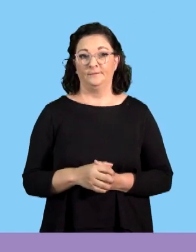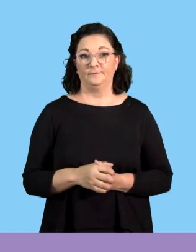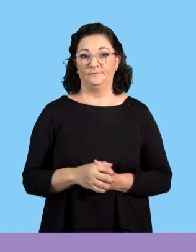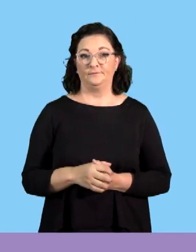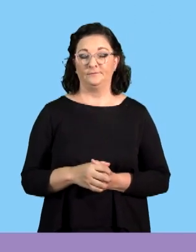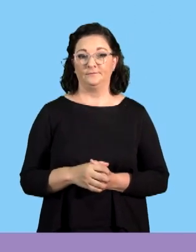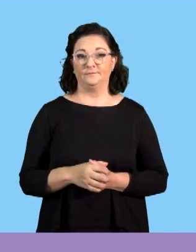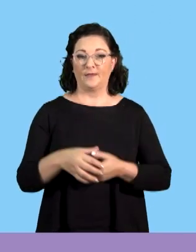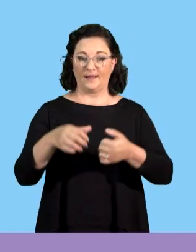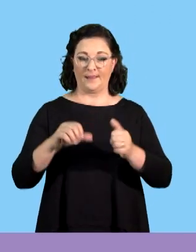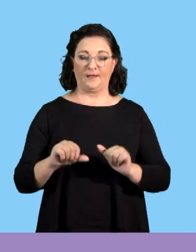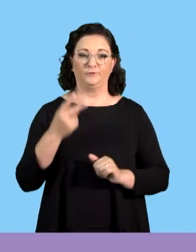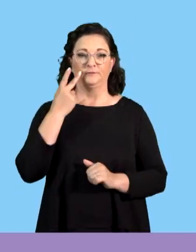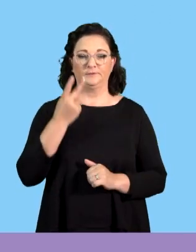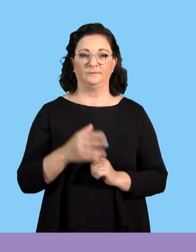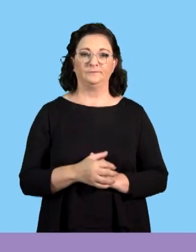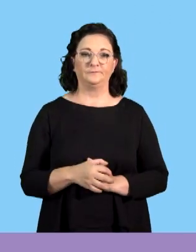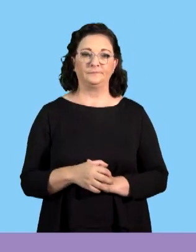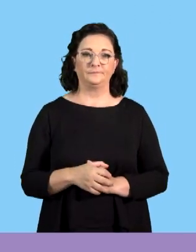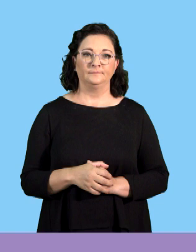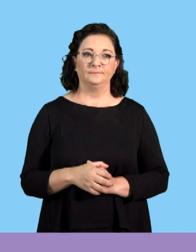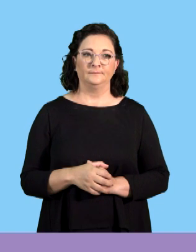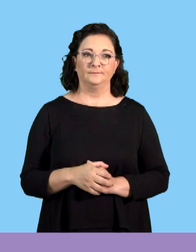5,761. And let's look at the next one.